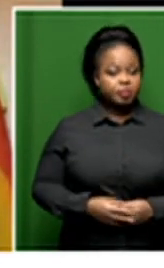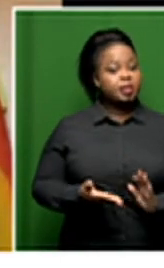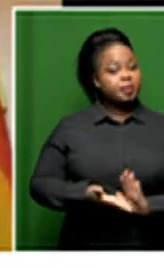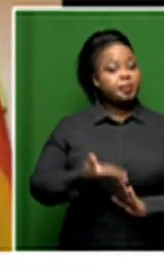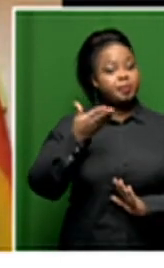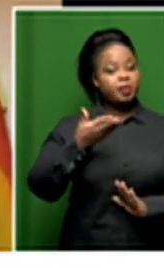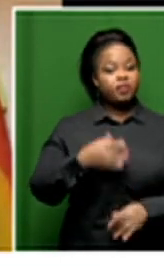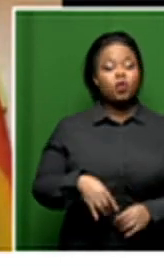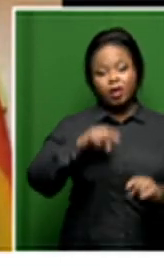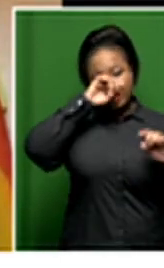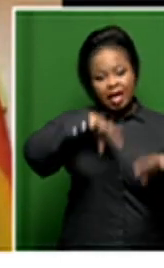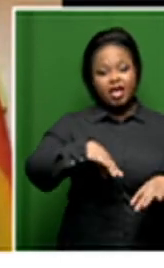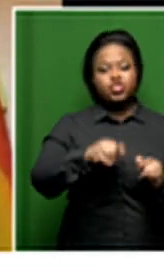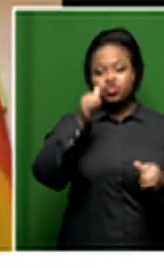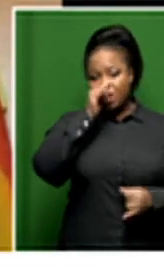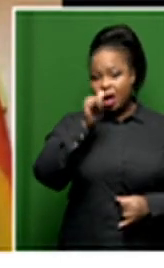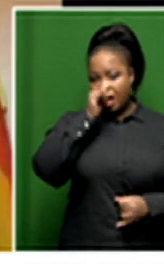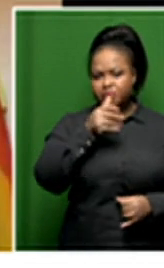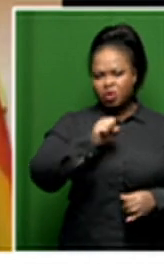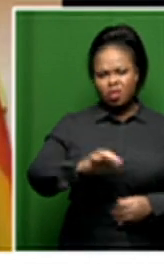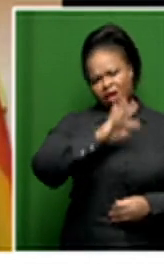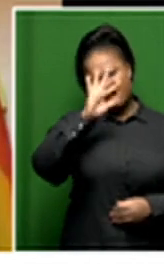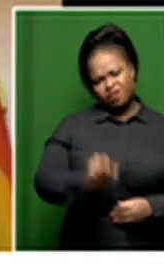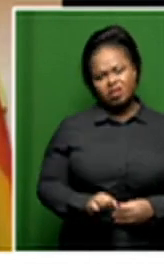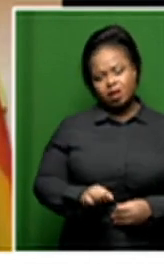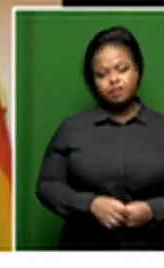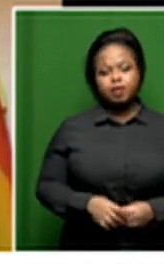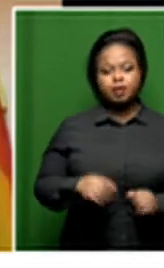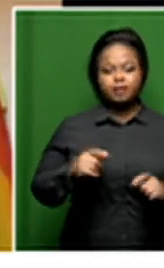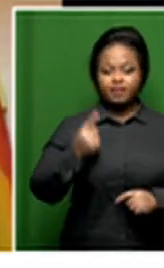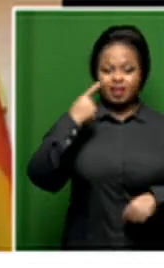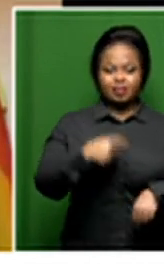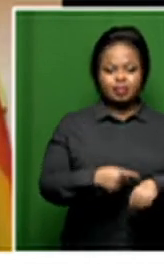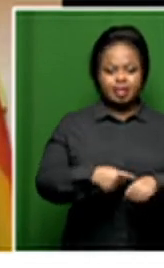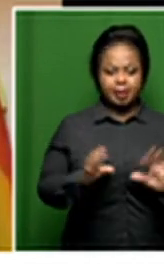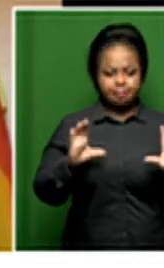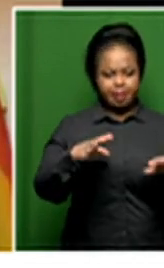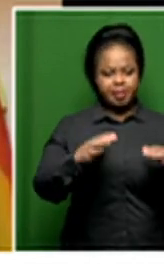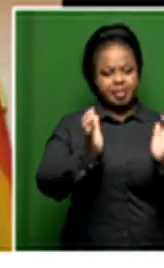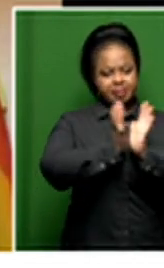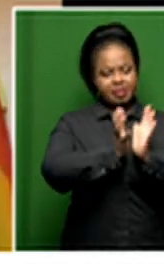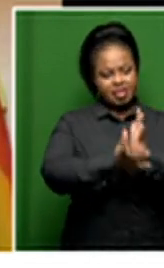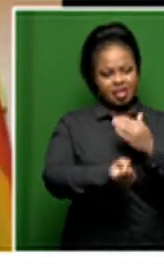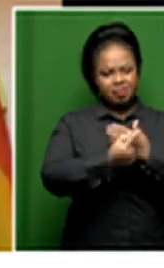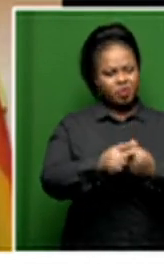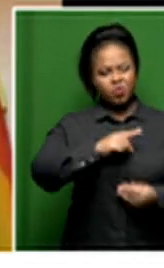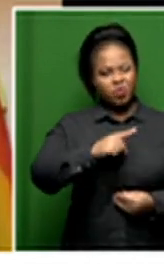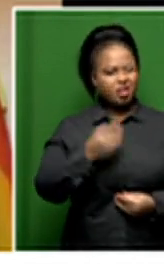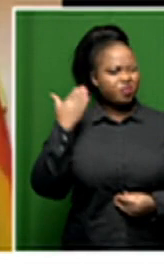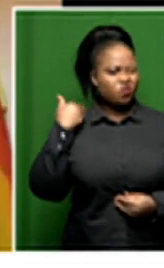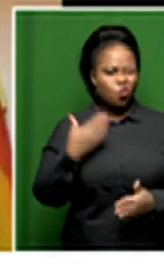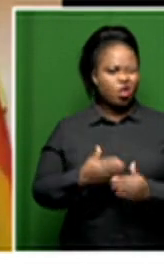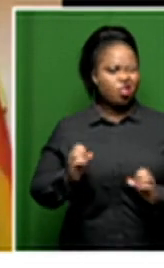of hate crimes in South Africa. And of course, the entity have met for the first time after a while that has been not